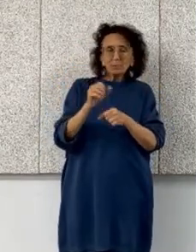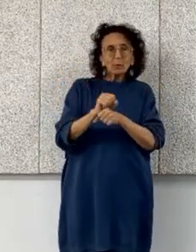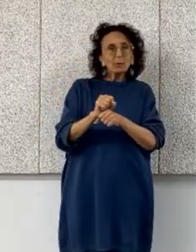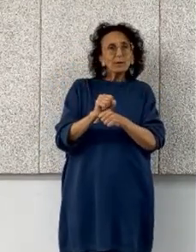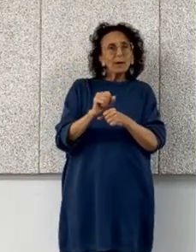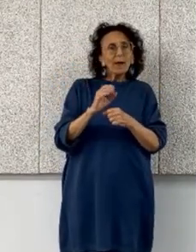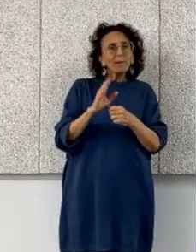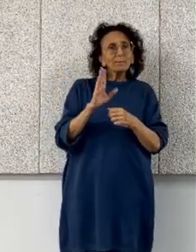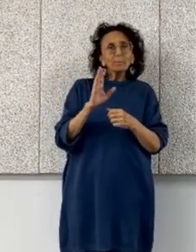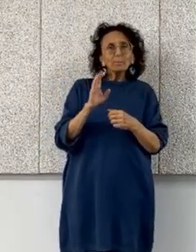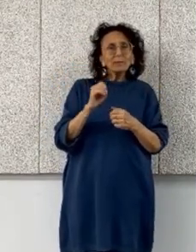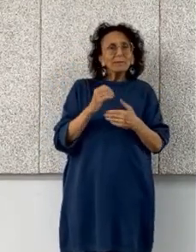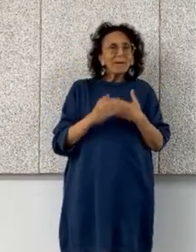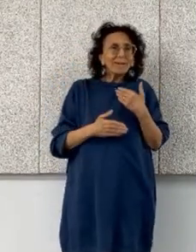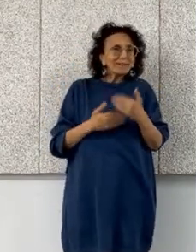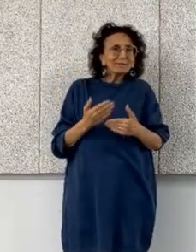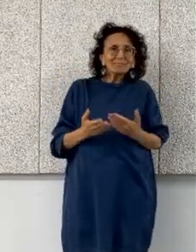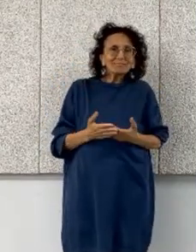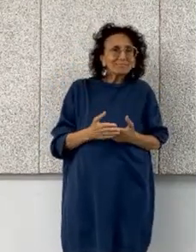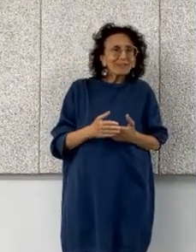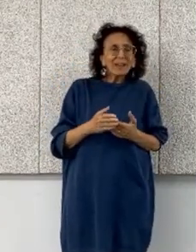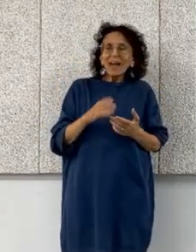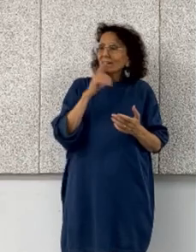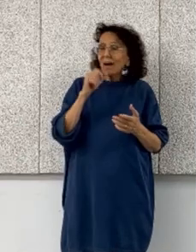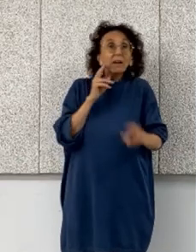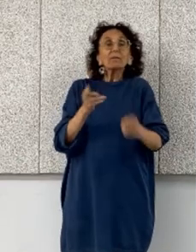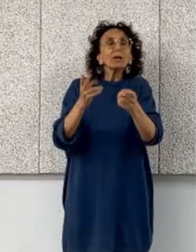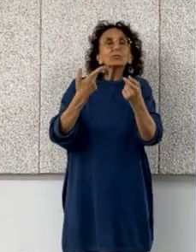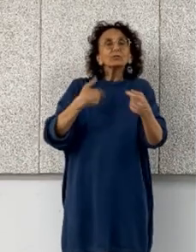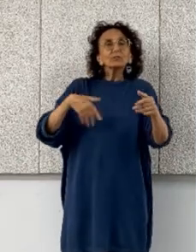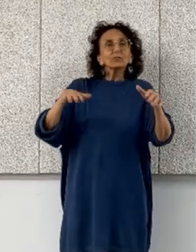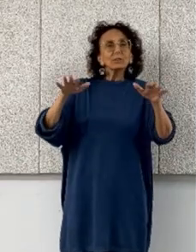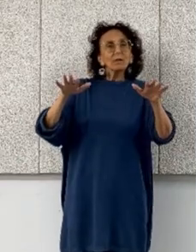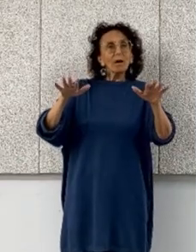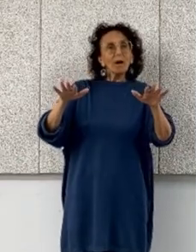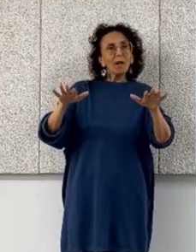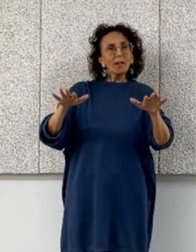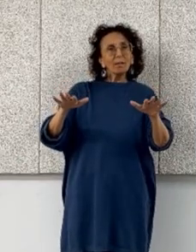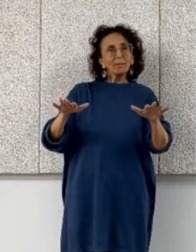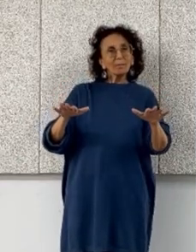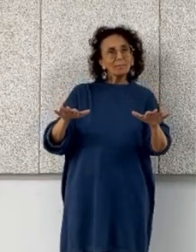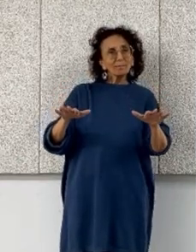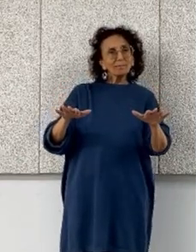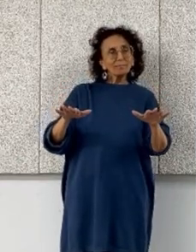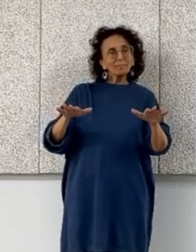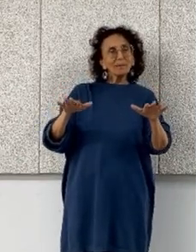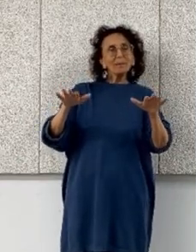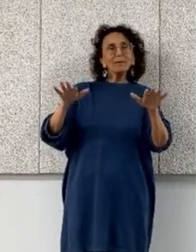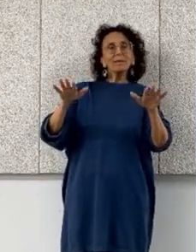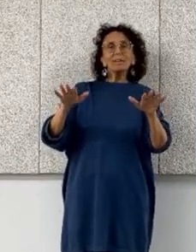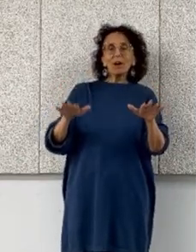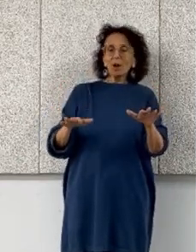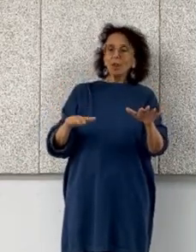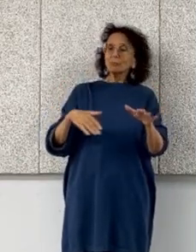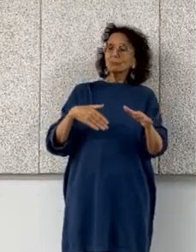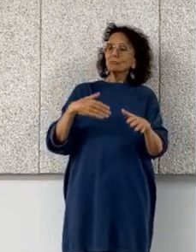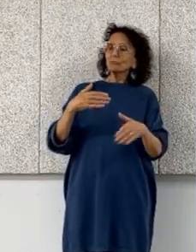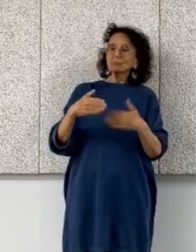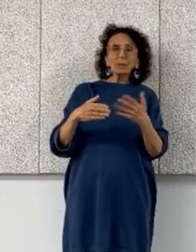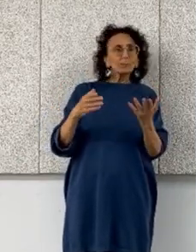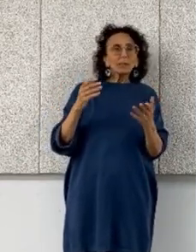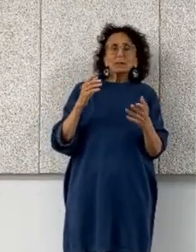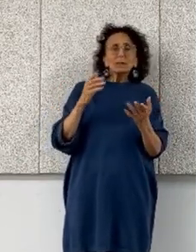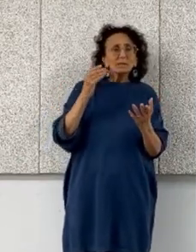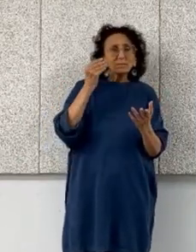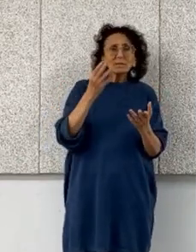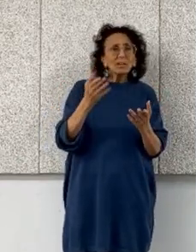gentle and slow is something that feels so important. There's no way you could work 24 hours a